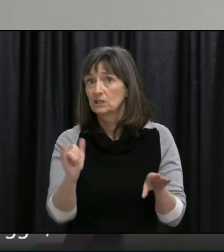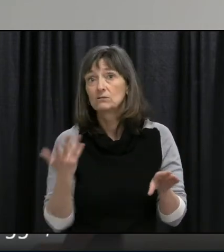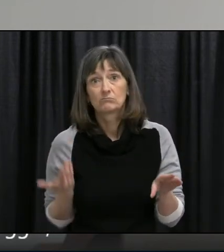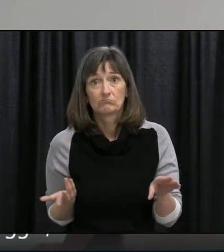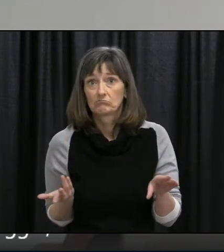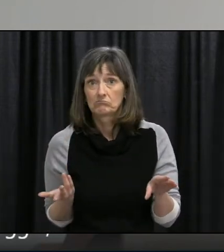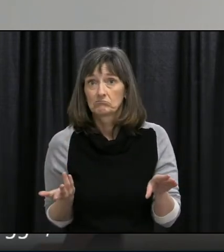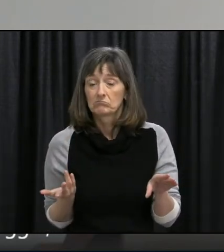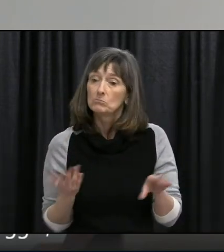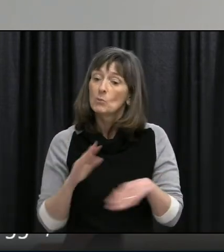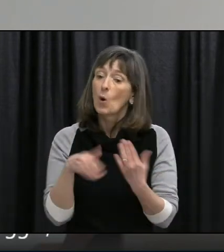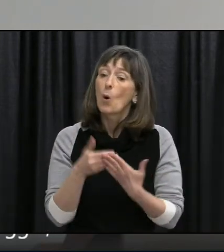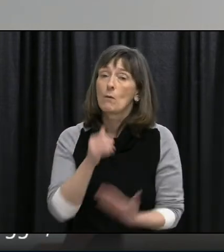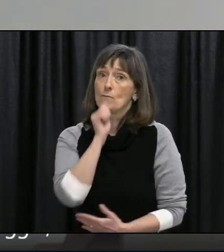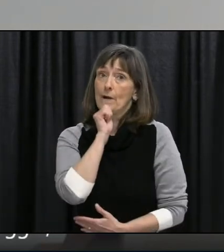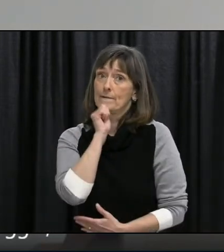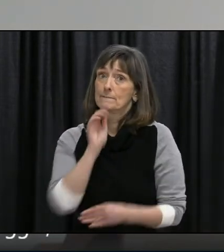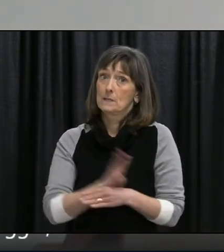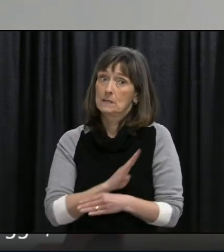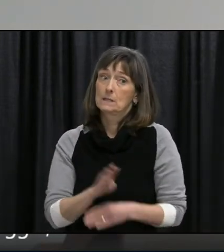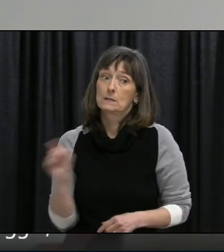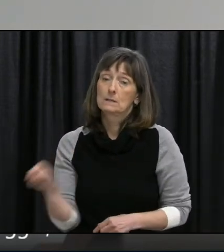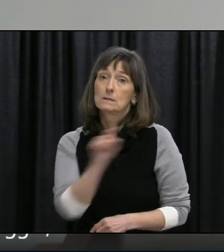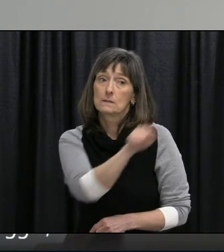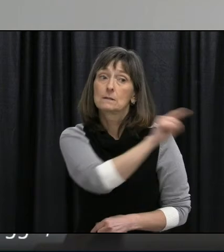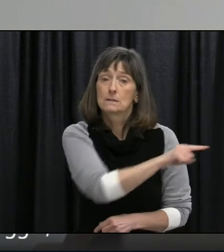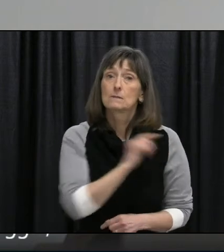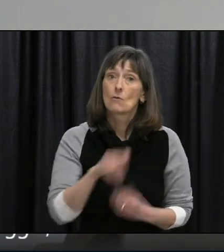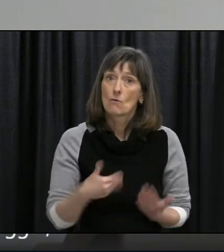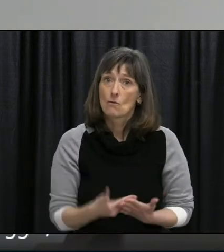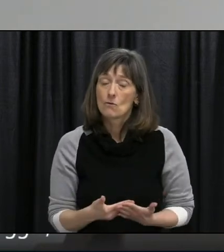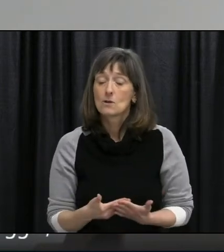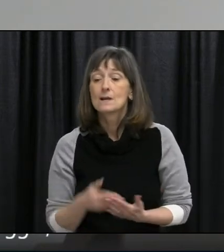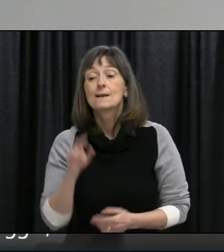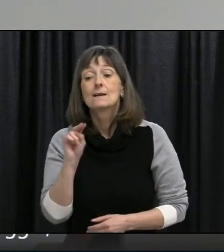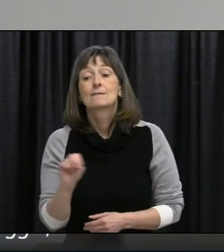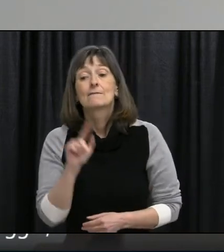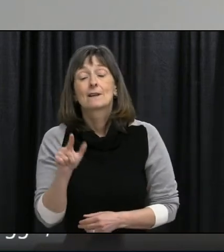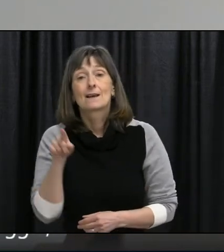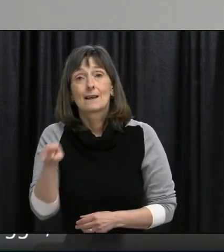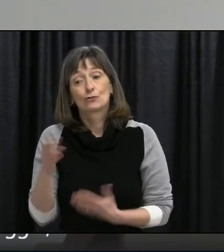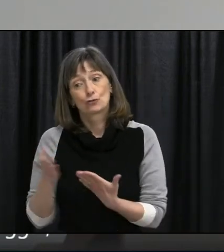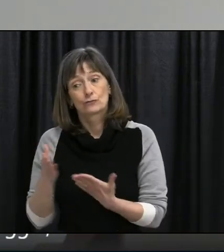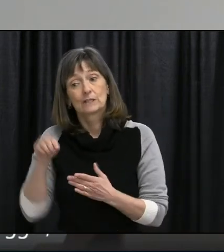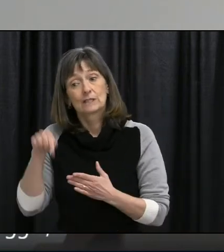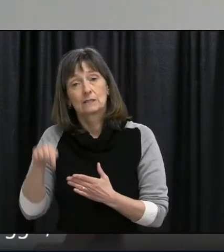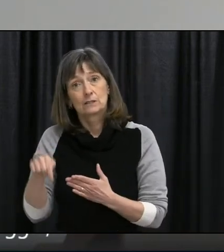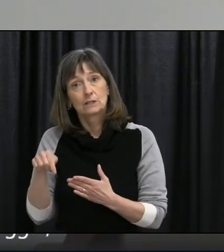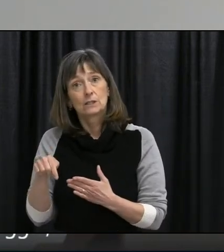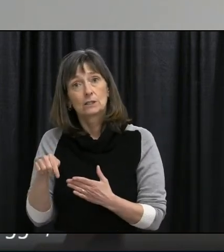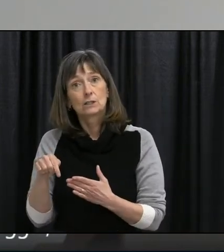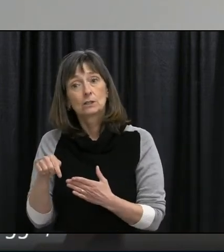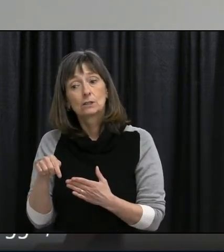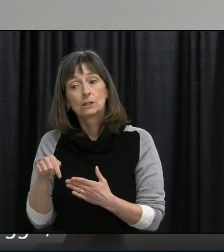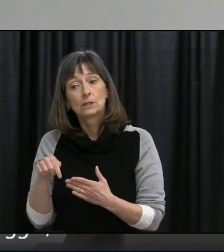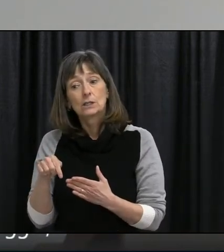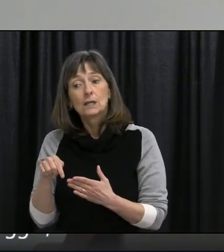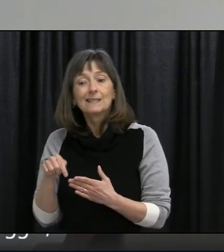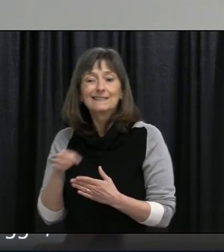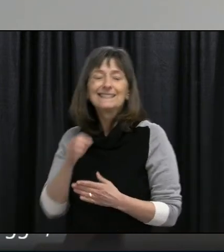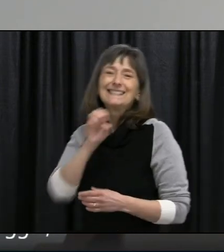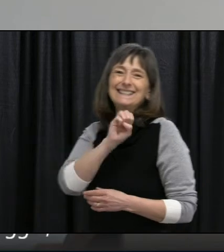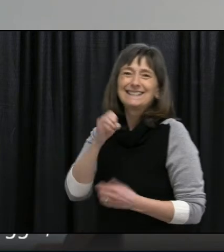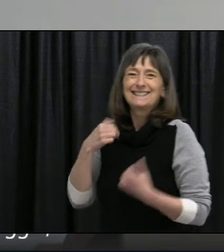these are all private facilities. The Newfoundland and Labrador Fertility Service is supported by Eastern